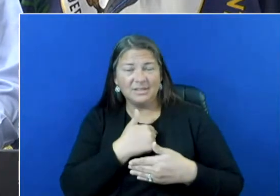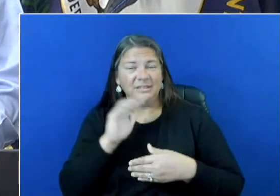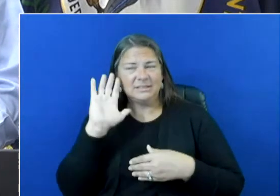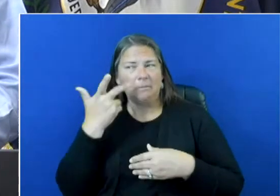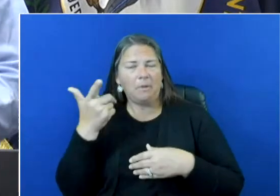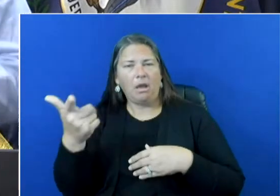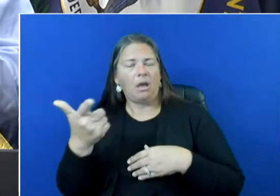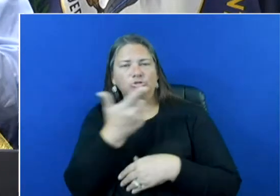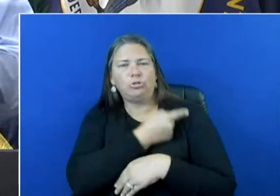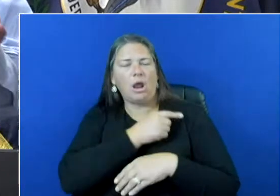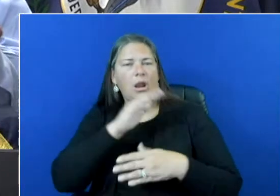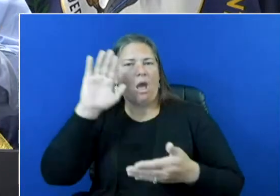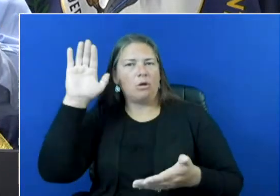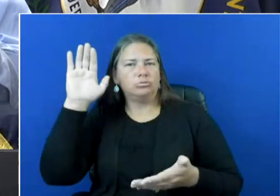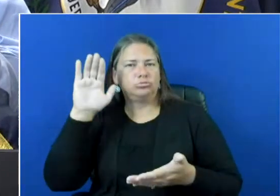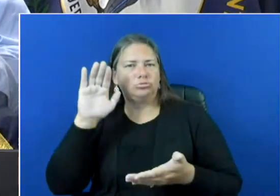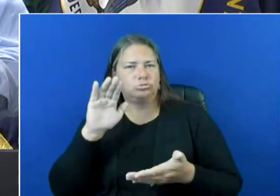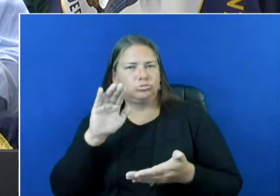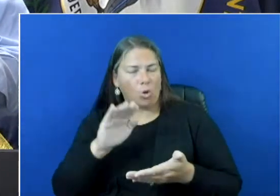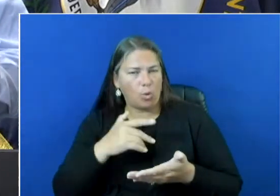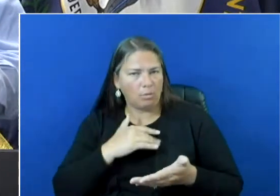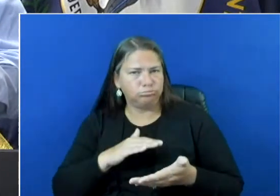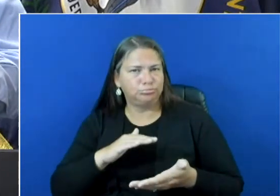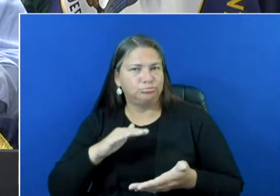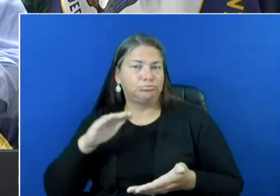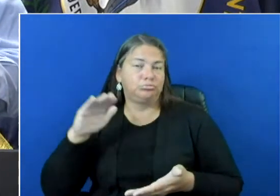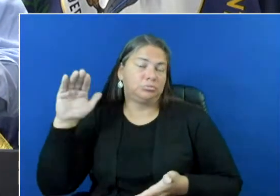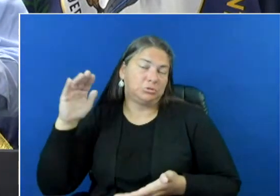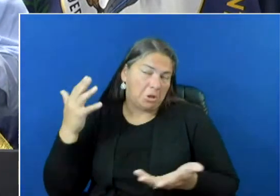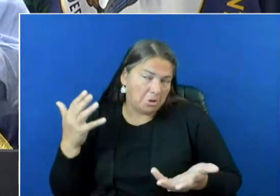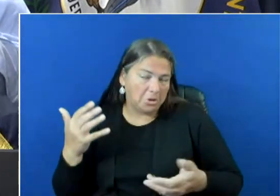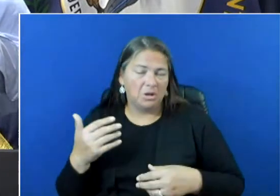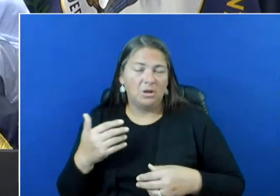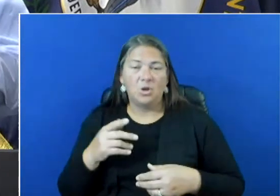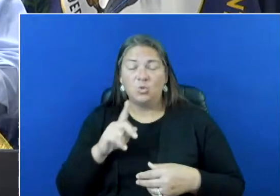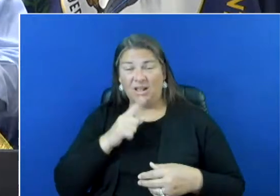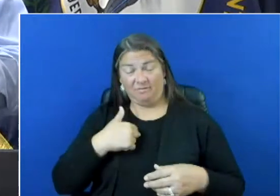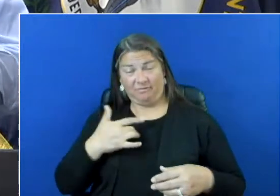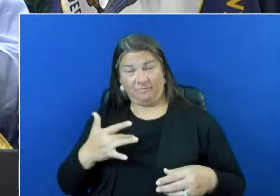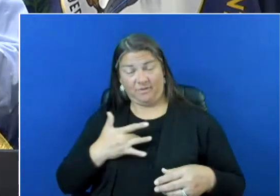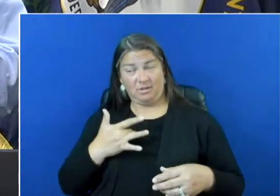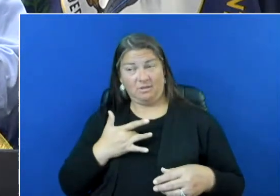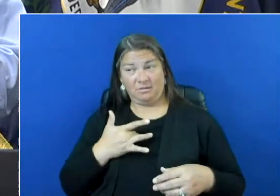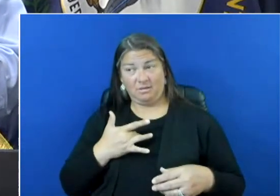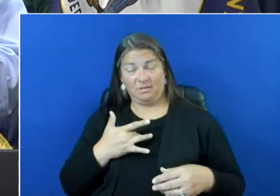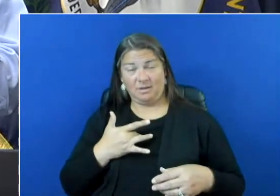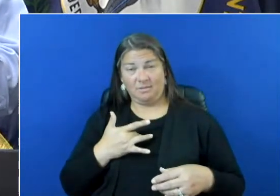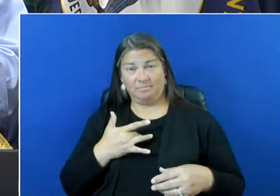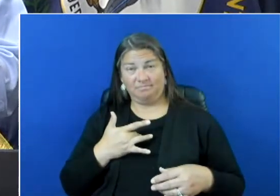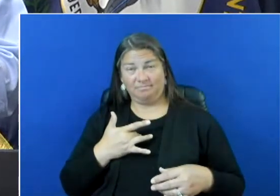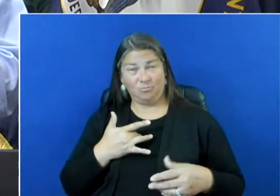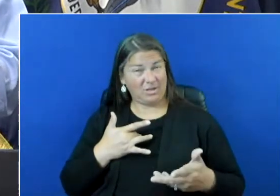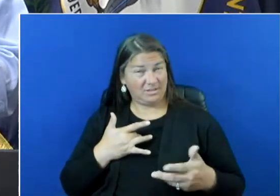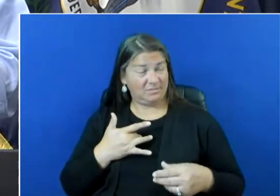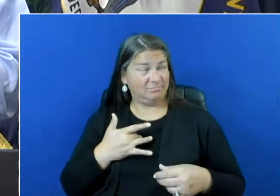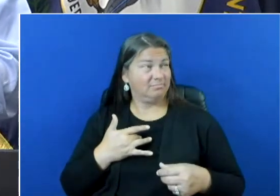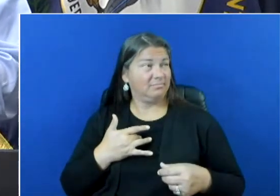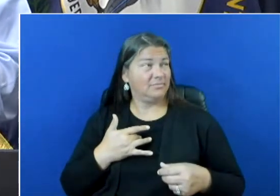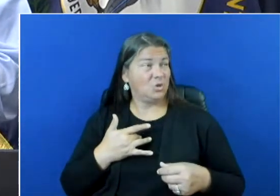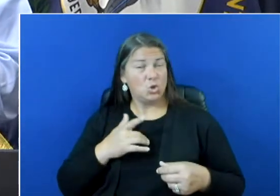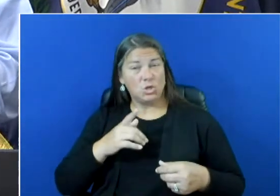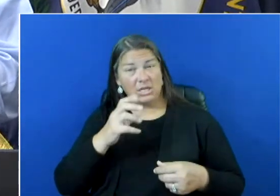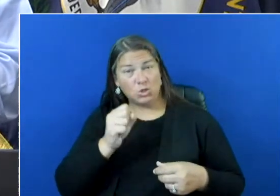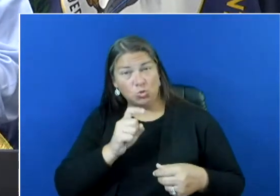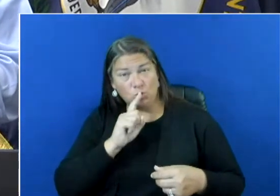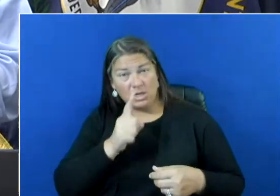But I don't think that there is any question that getting real, factual